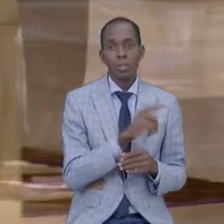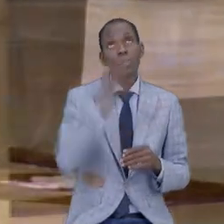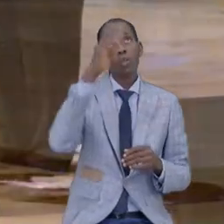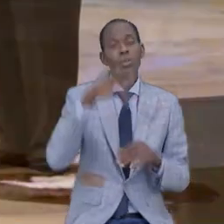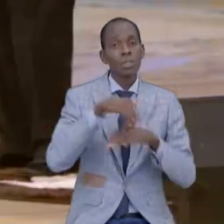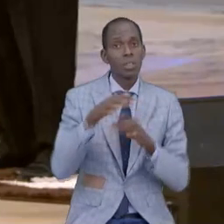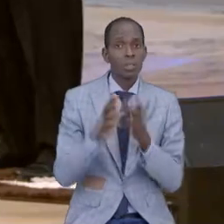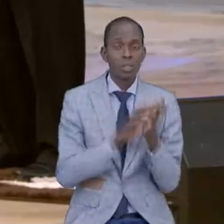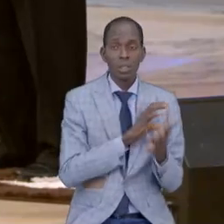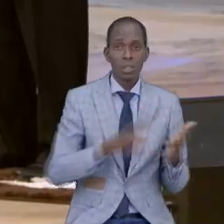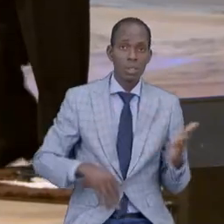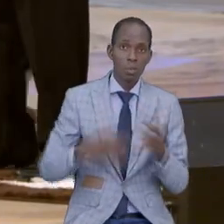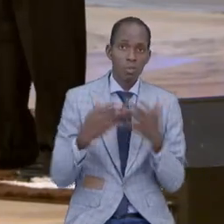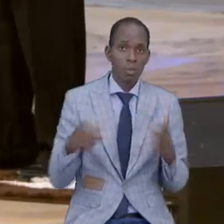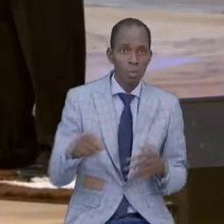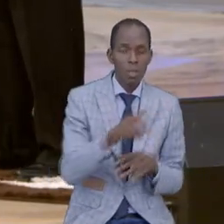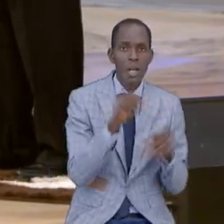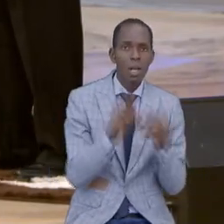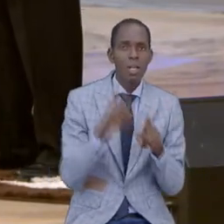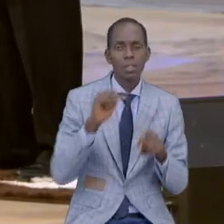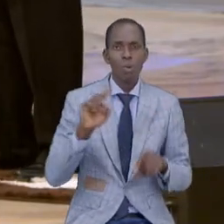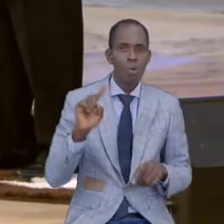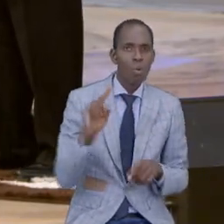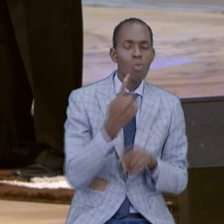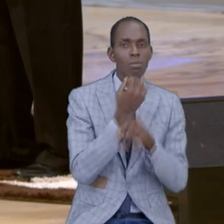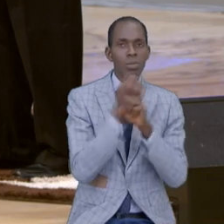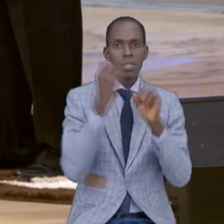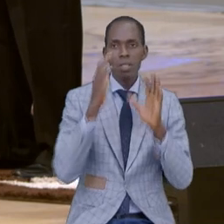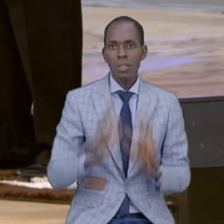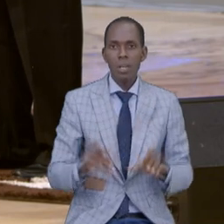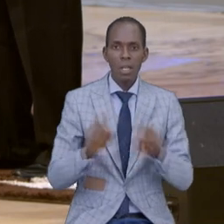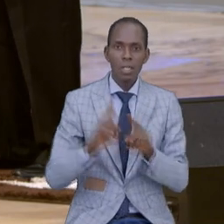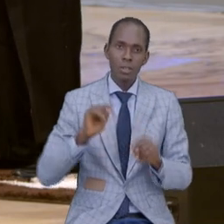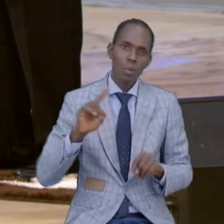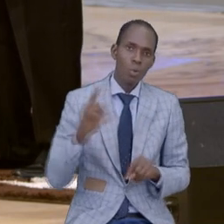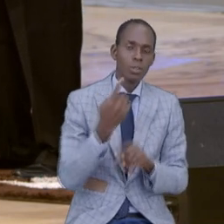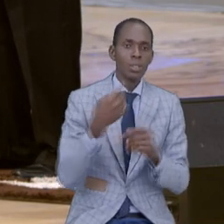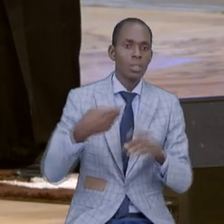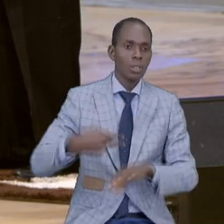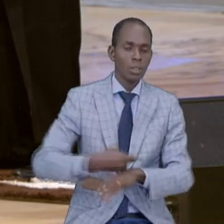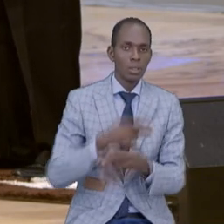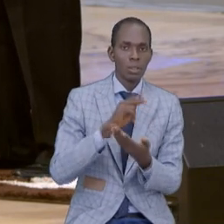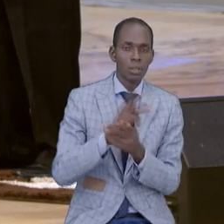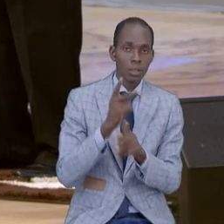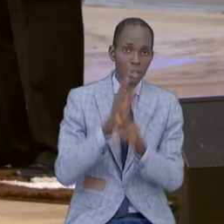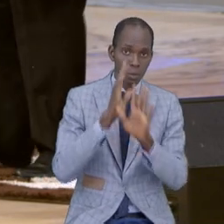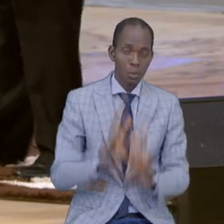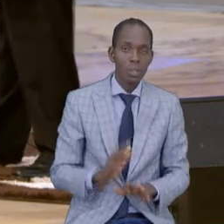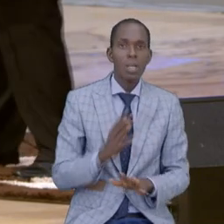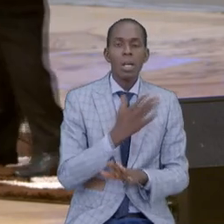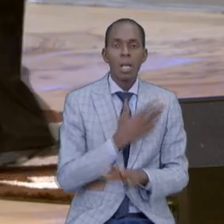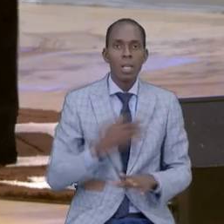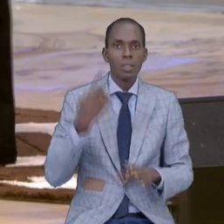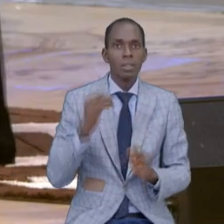them as the only Savior, as the only Shepherd and Bishop of our souls, as the